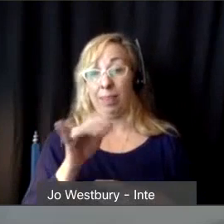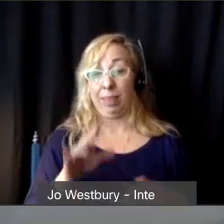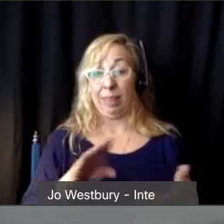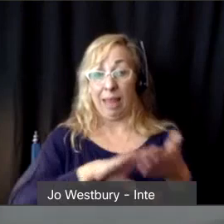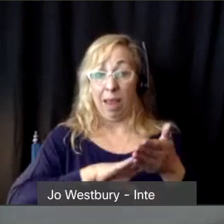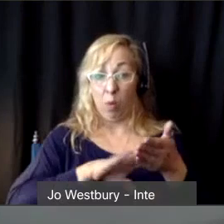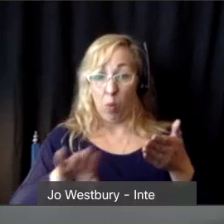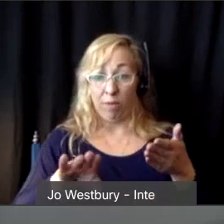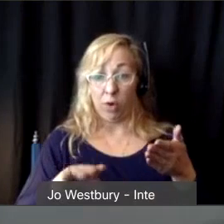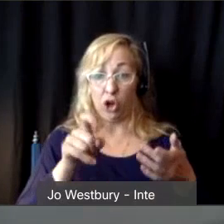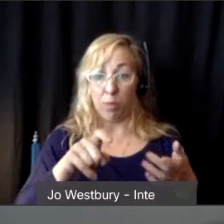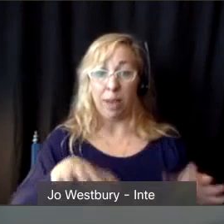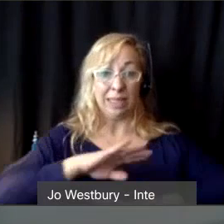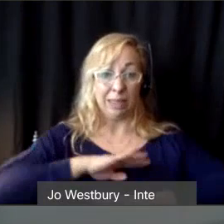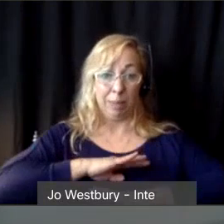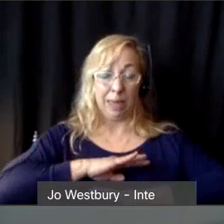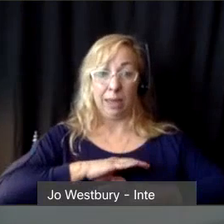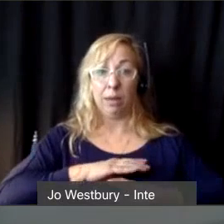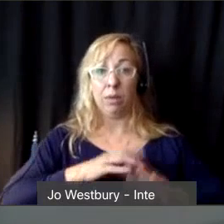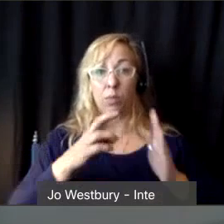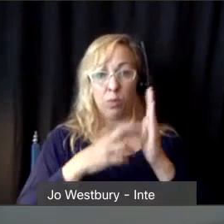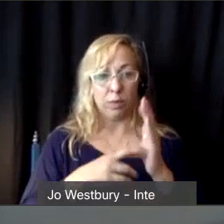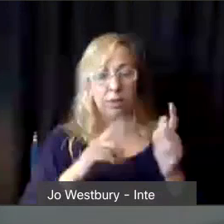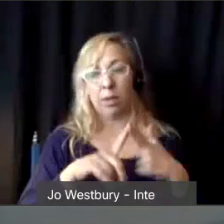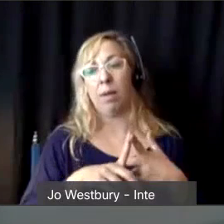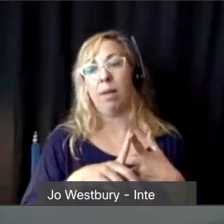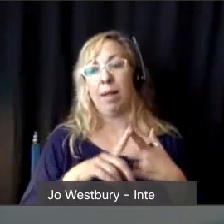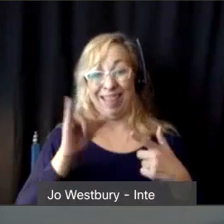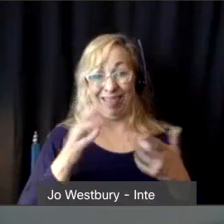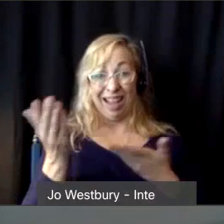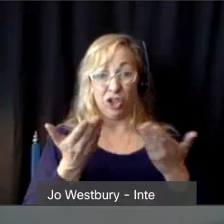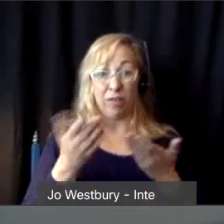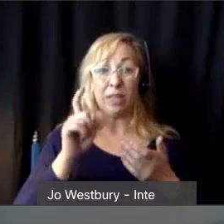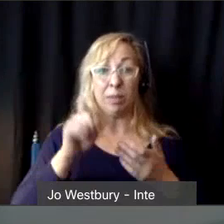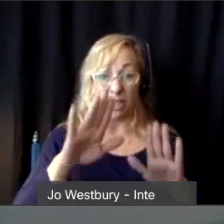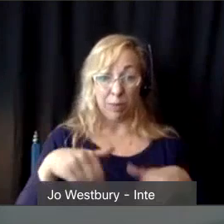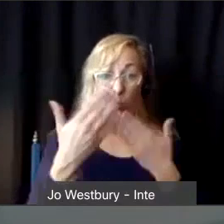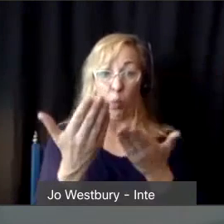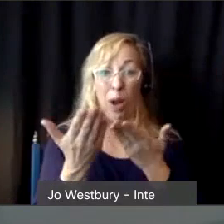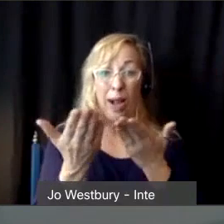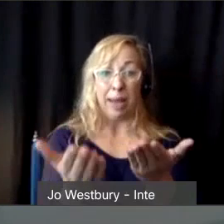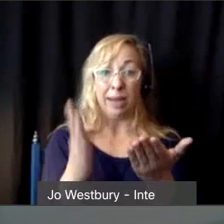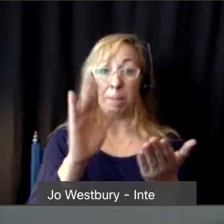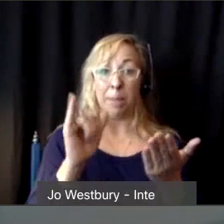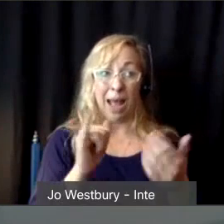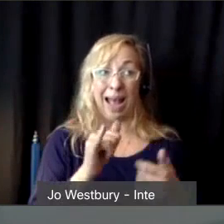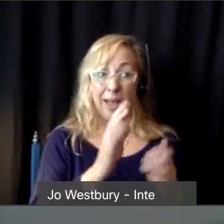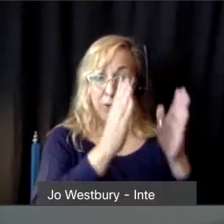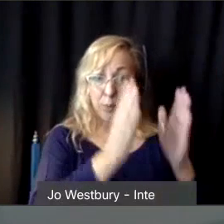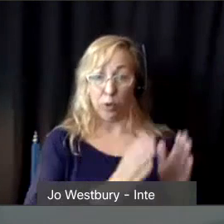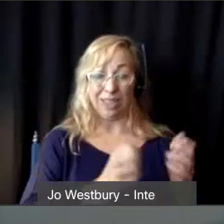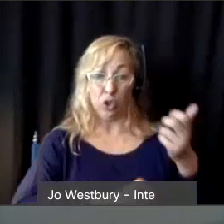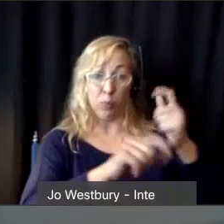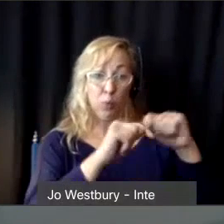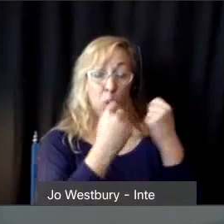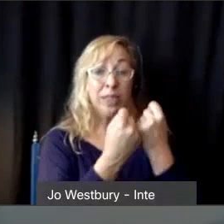must exhaust the state plan, and then the service has to be recommended by the person's support team, or a physician's